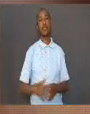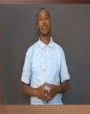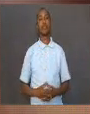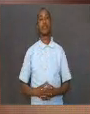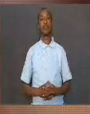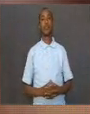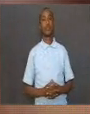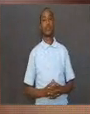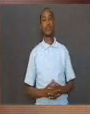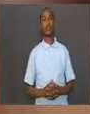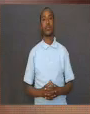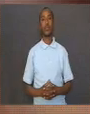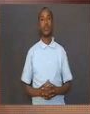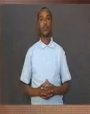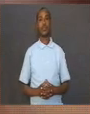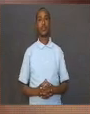multiple proportion.